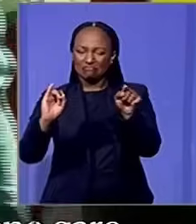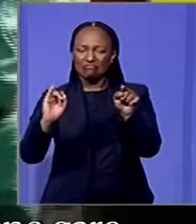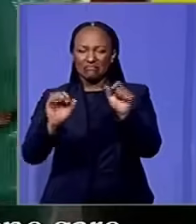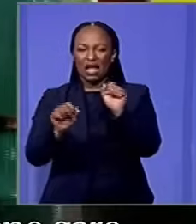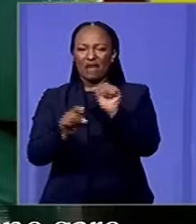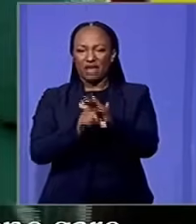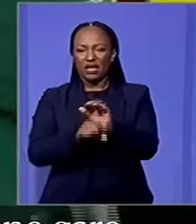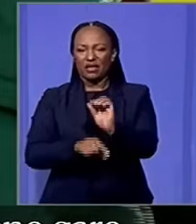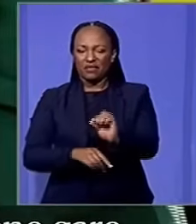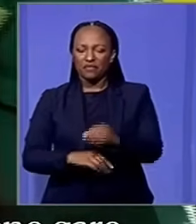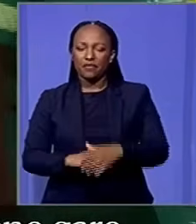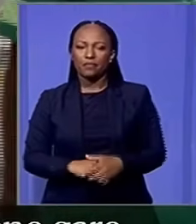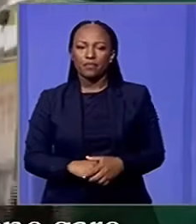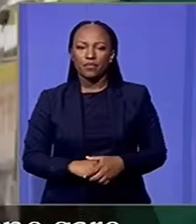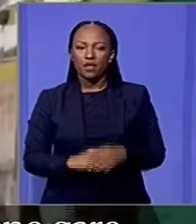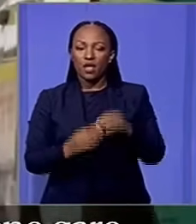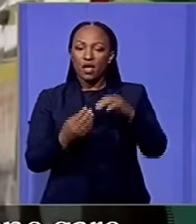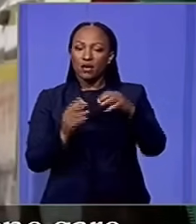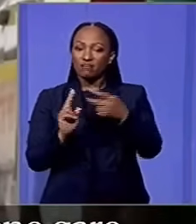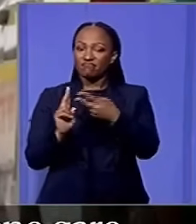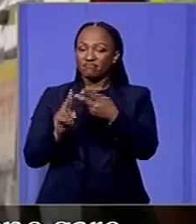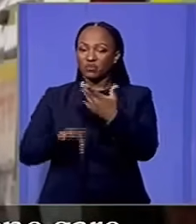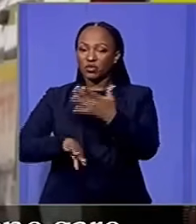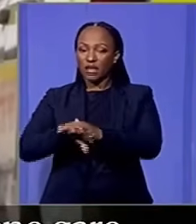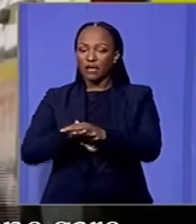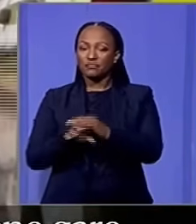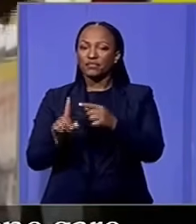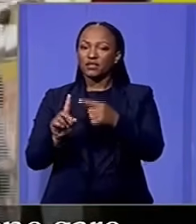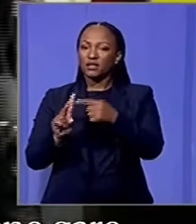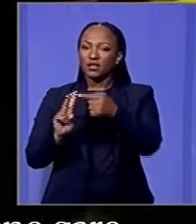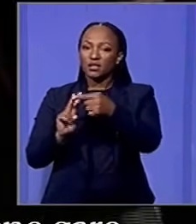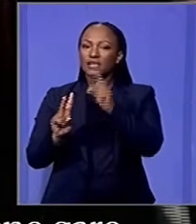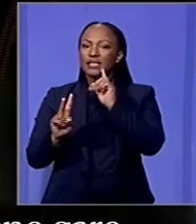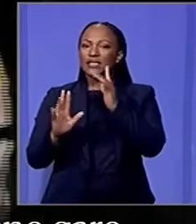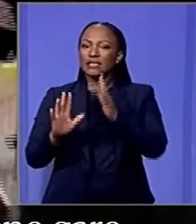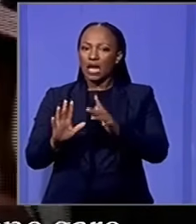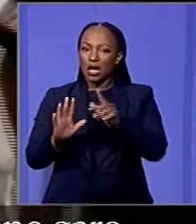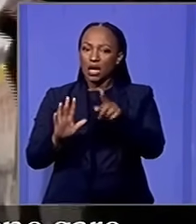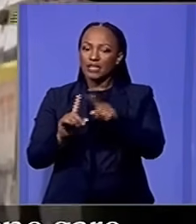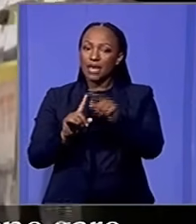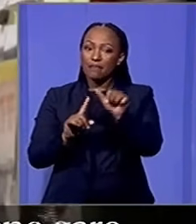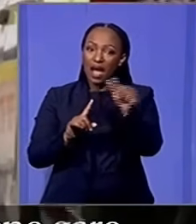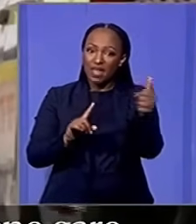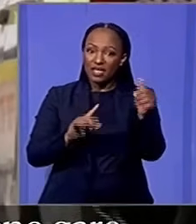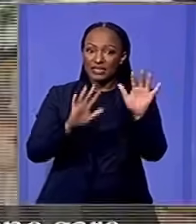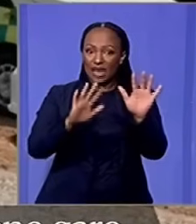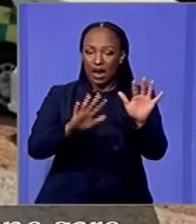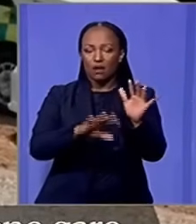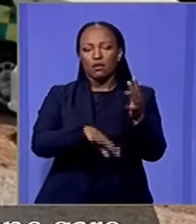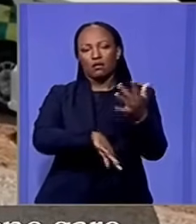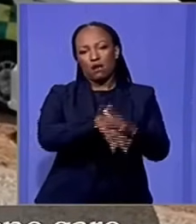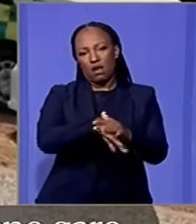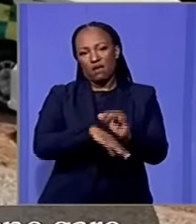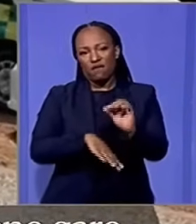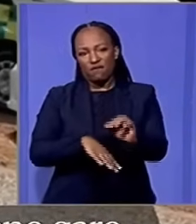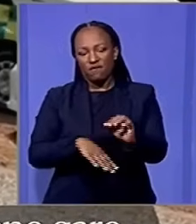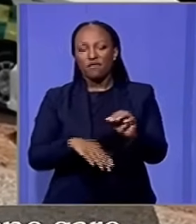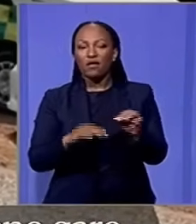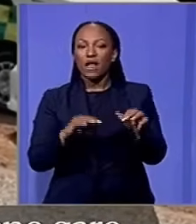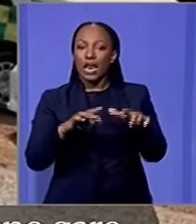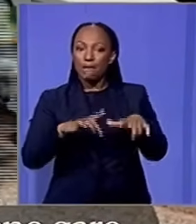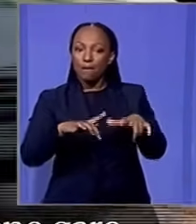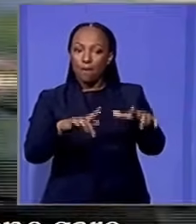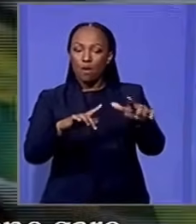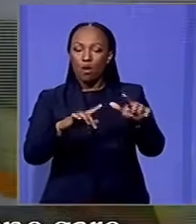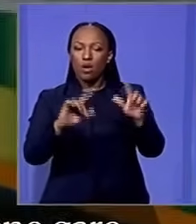part. Batswasehlabelo e be le karolo ya barutiši ba lesome bao le bona ba lebile mo maphelo a bona. Kgoro ya thuto ka mono Limpopo e